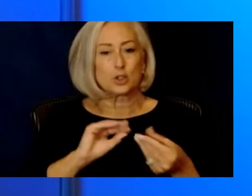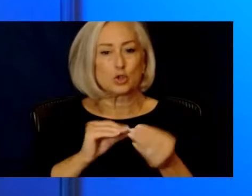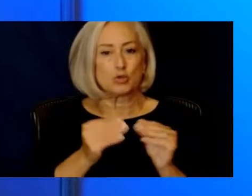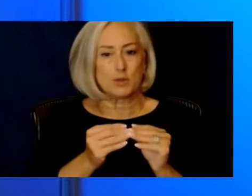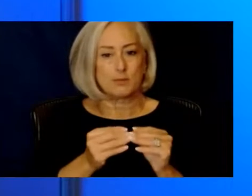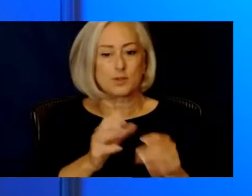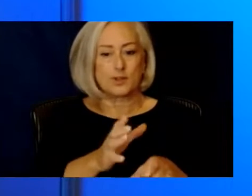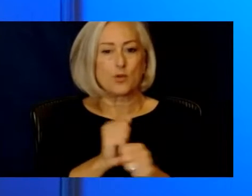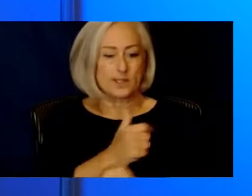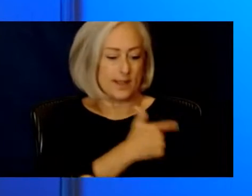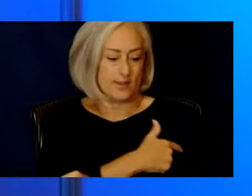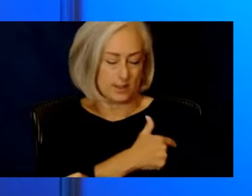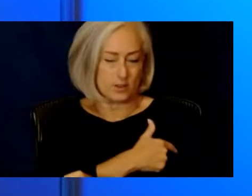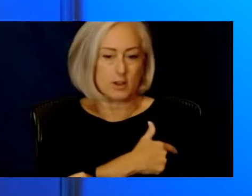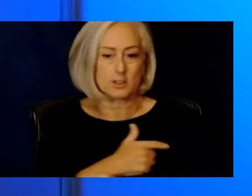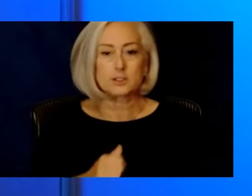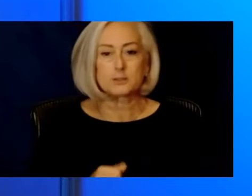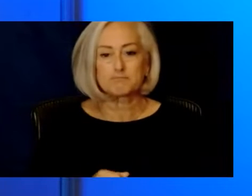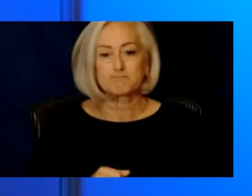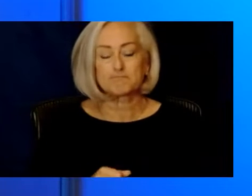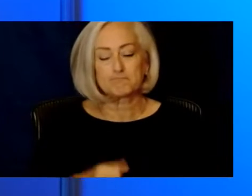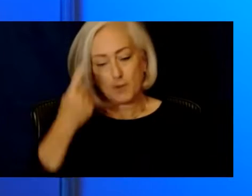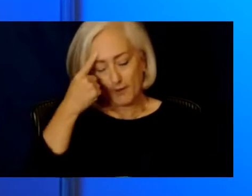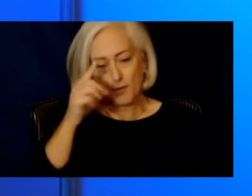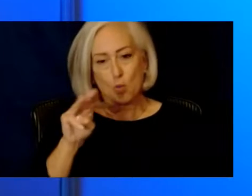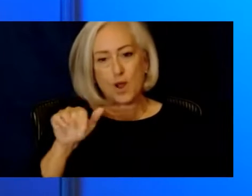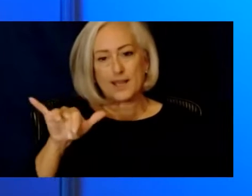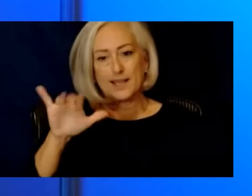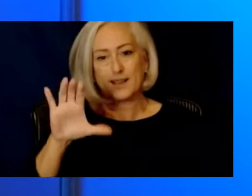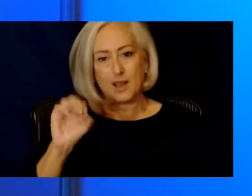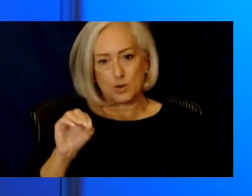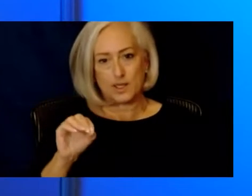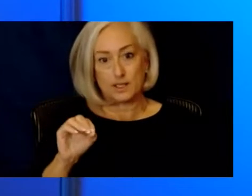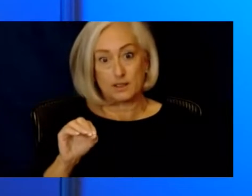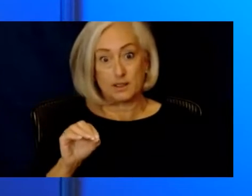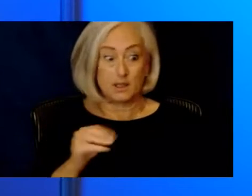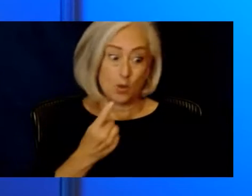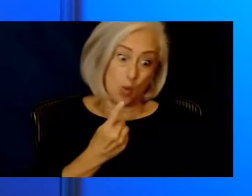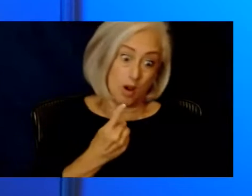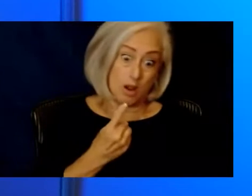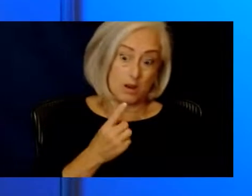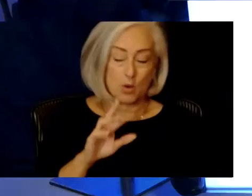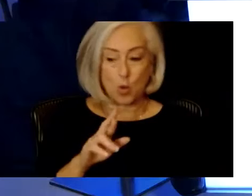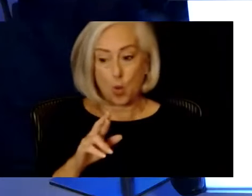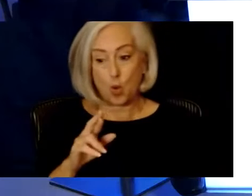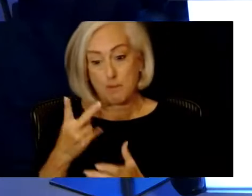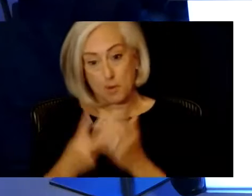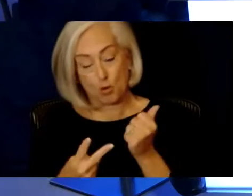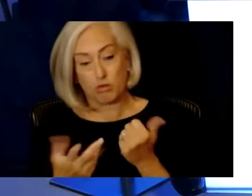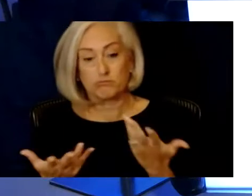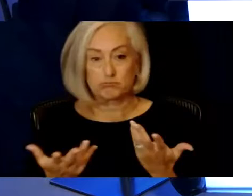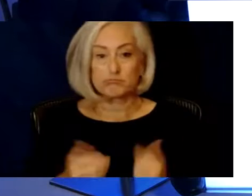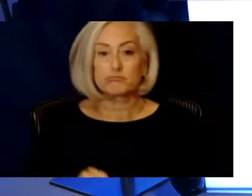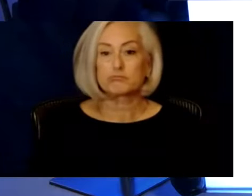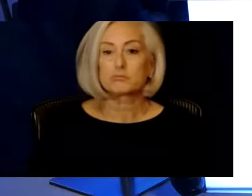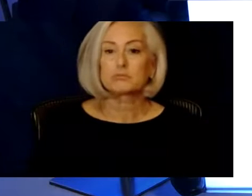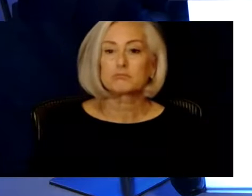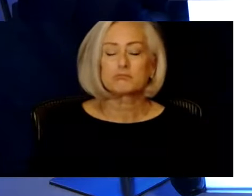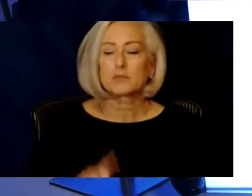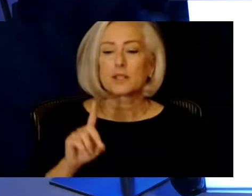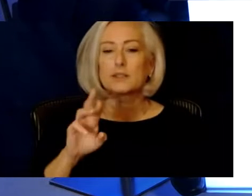of how many people have received both vaccines, or even one, as their first data point says. Dr. Abner, what can we do to